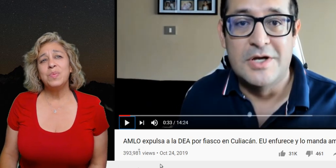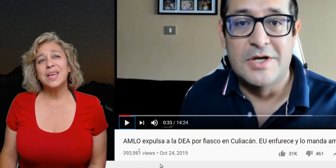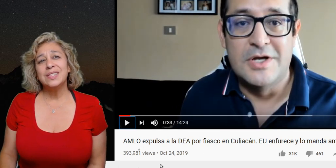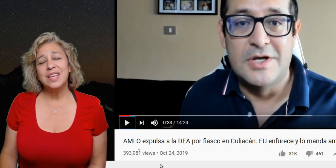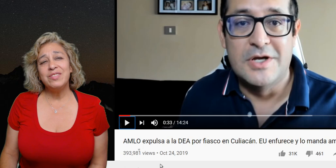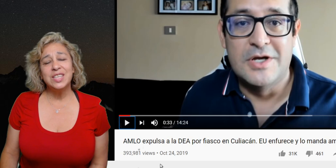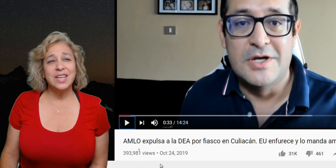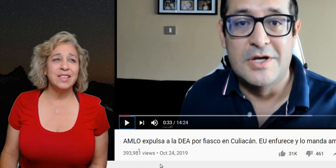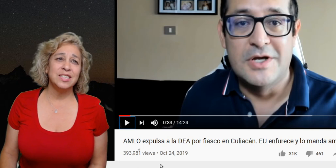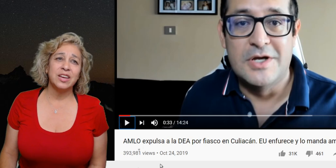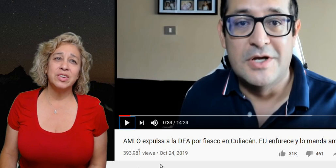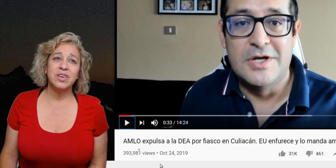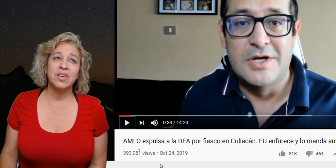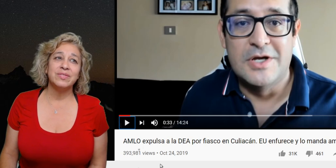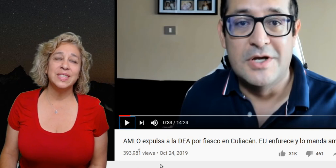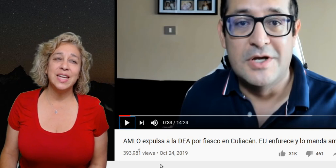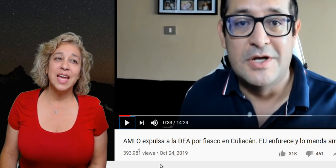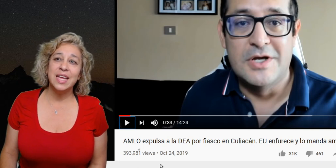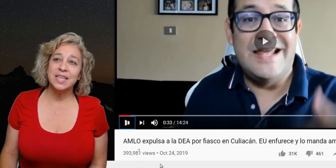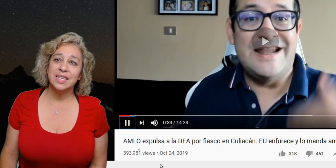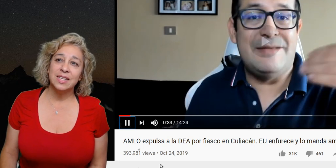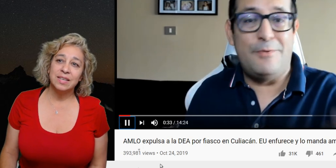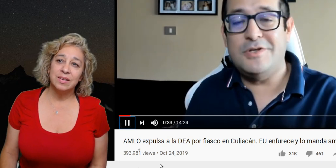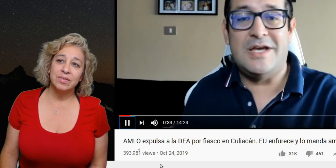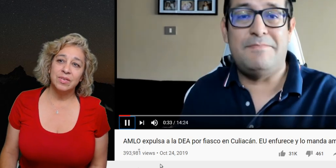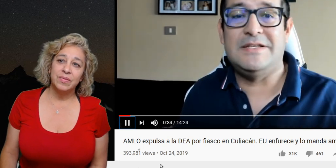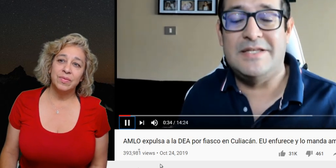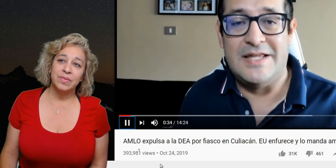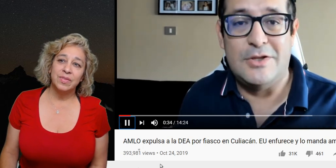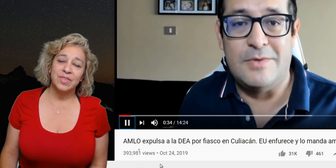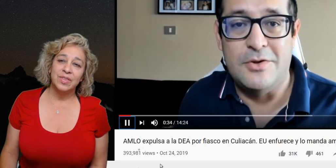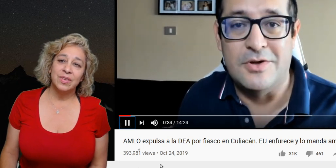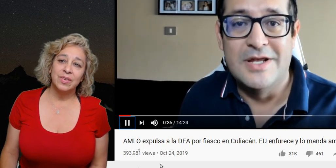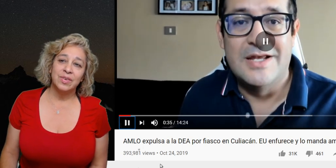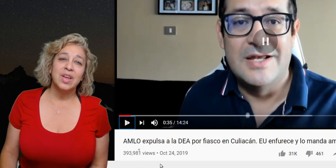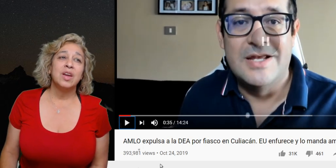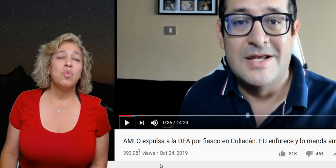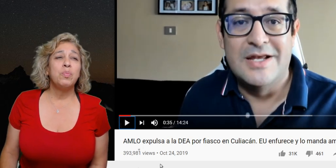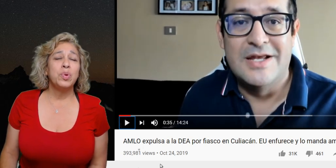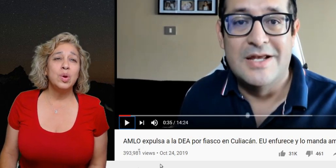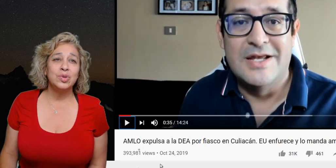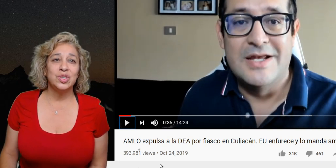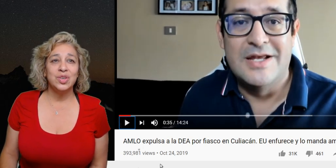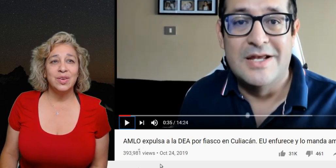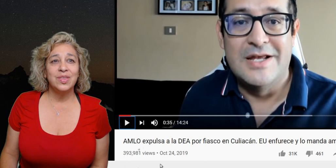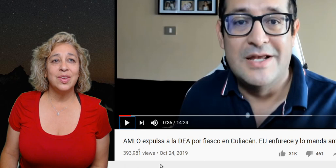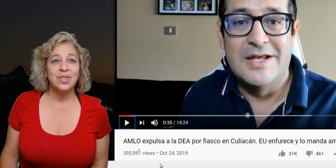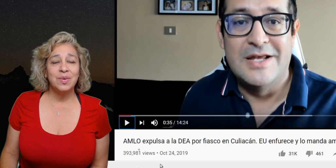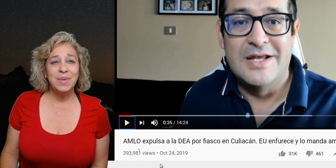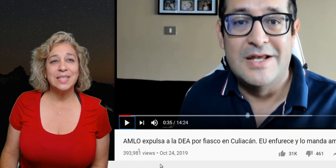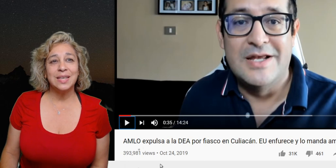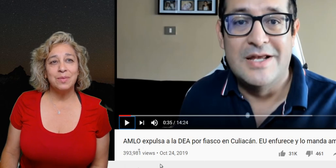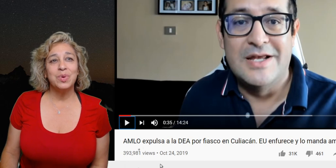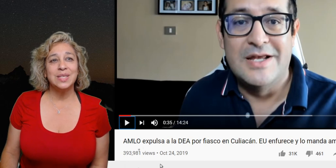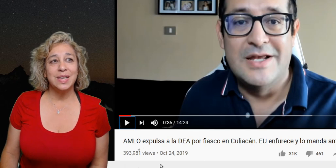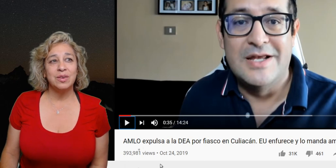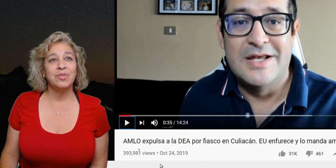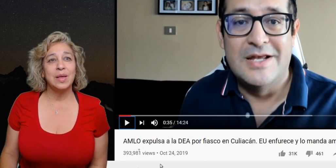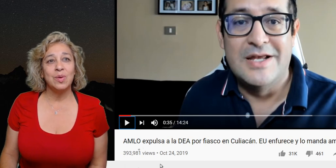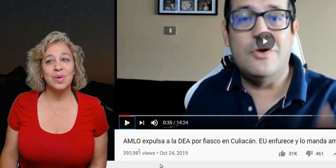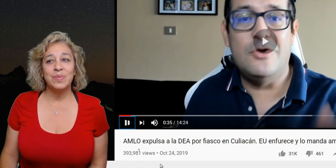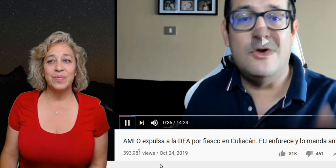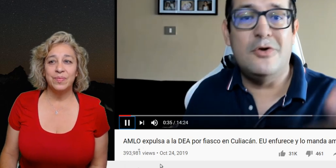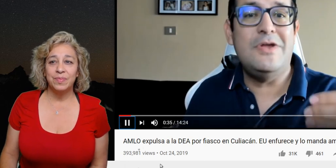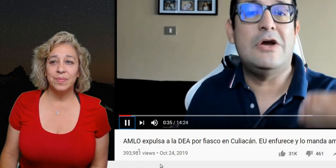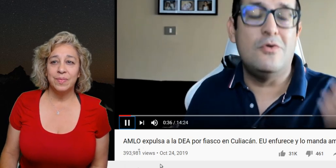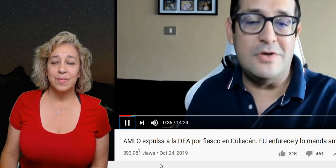So because even today the Secretary of State reprocha al presidente Obrador le... reproached the Mexican President